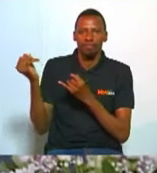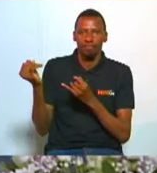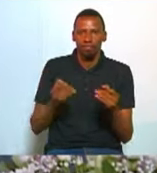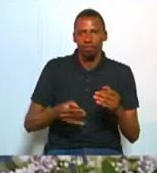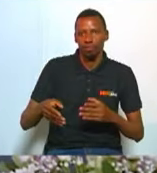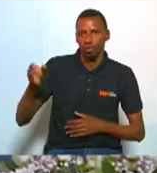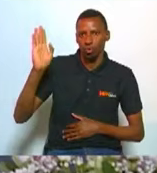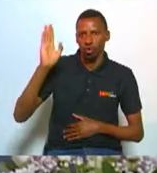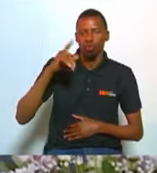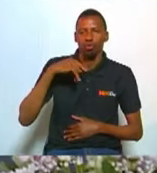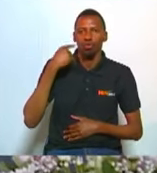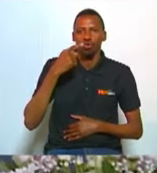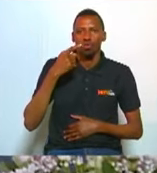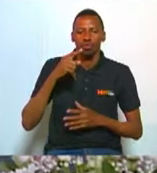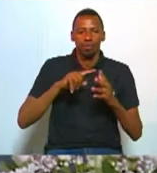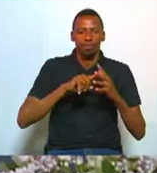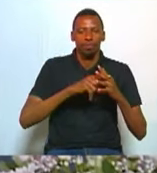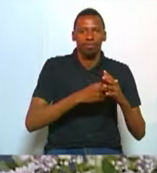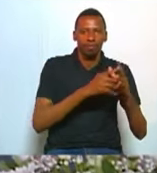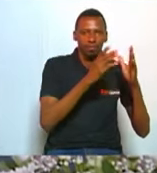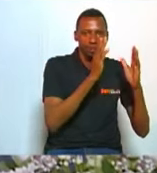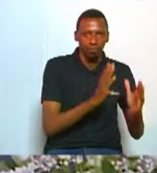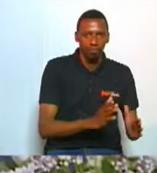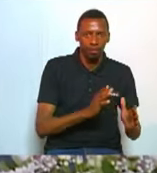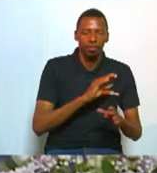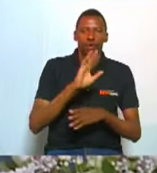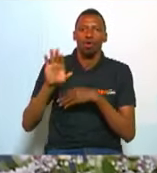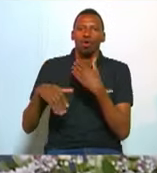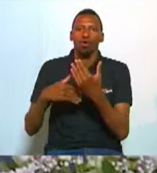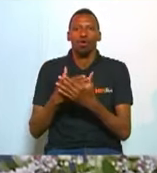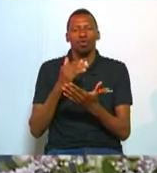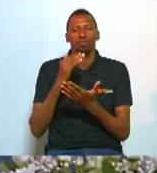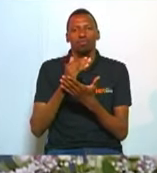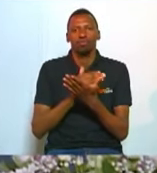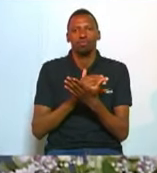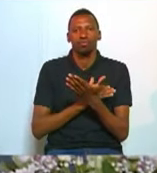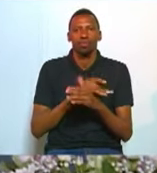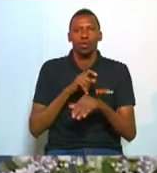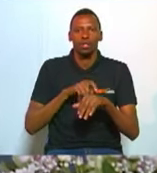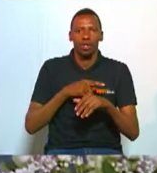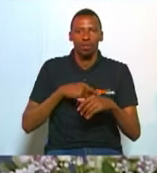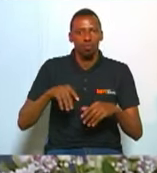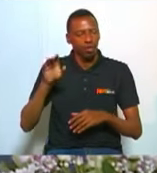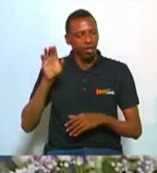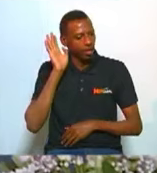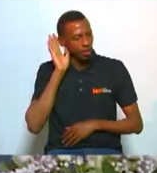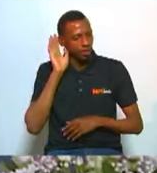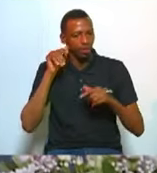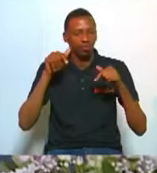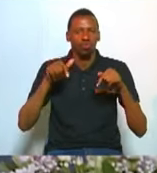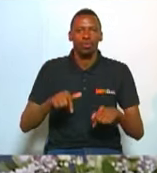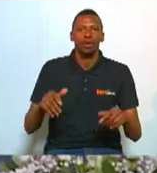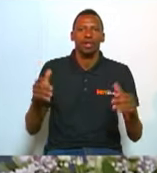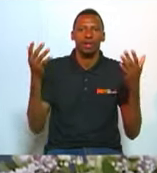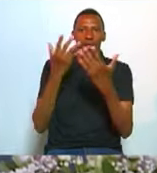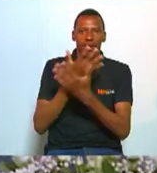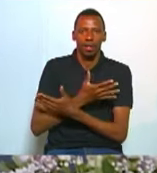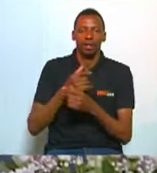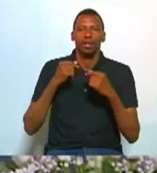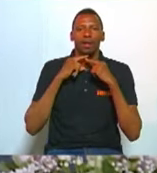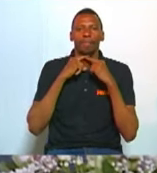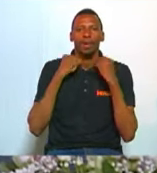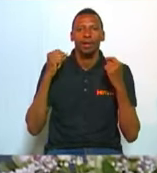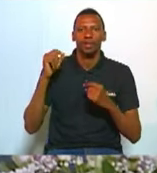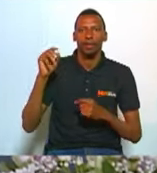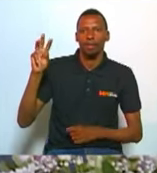the beginner of the whole program. So as we are listening tonight, Pastor David Mmbaga will